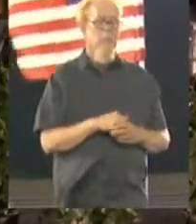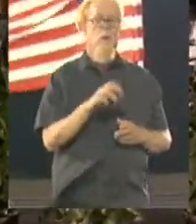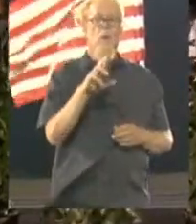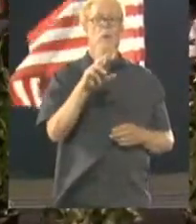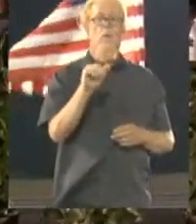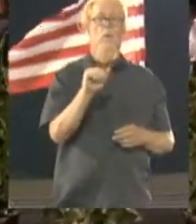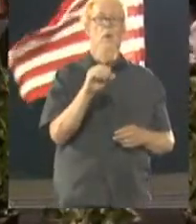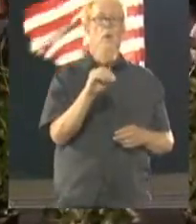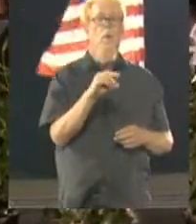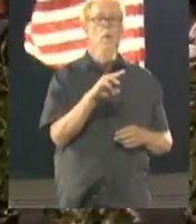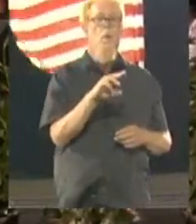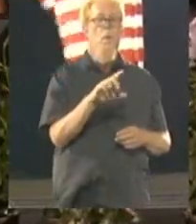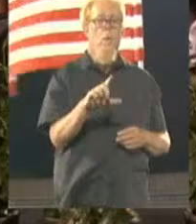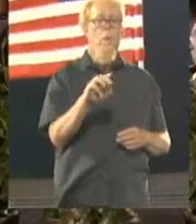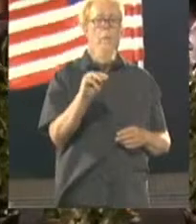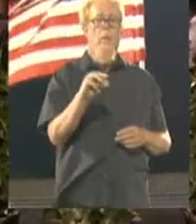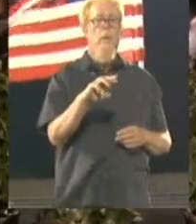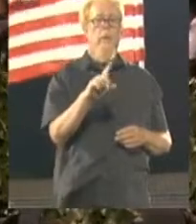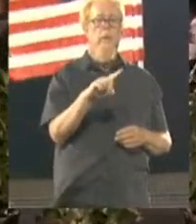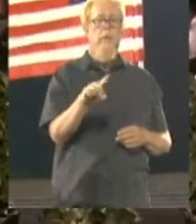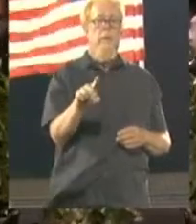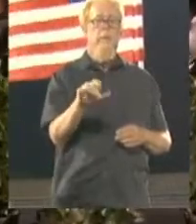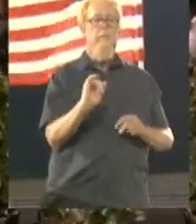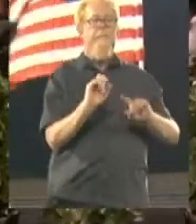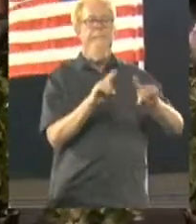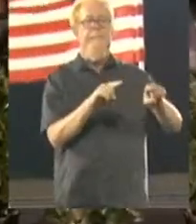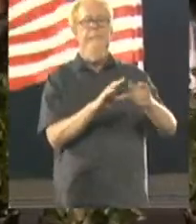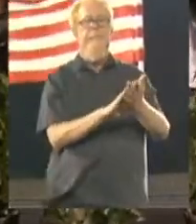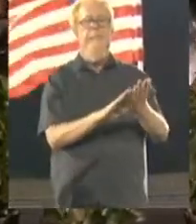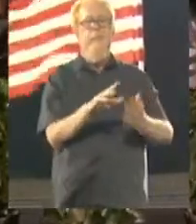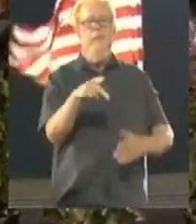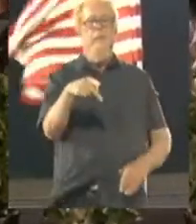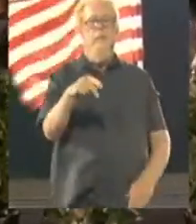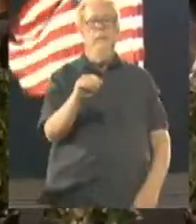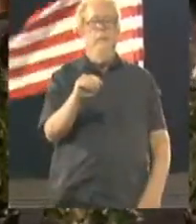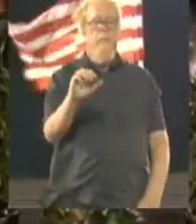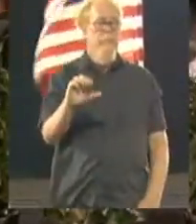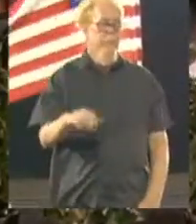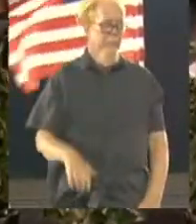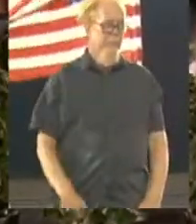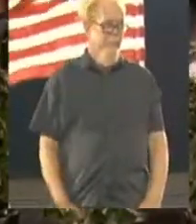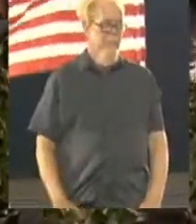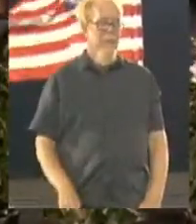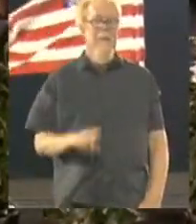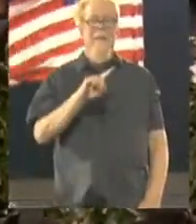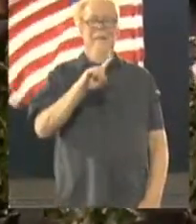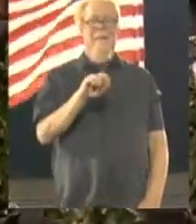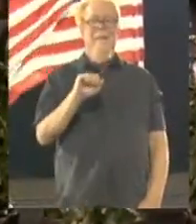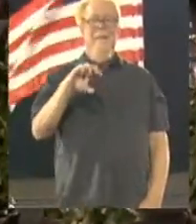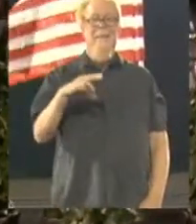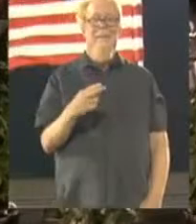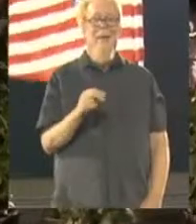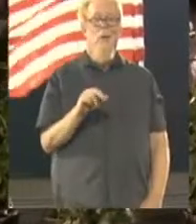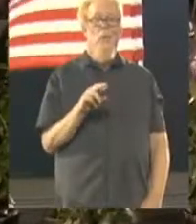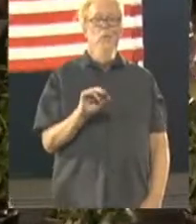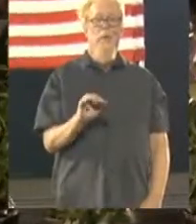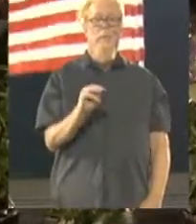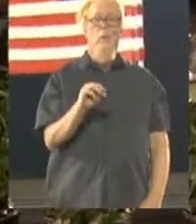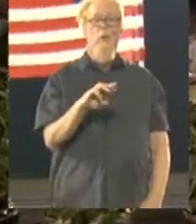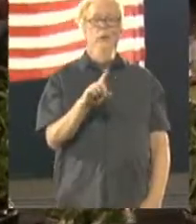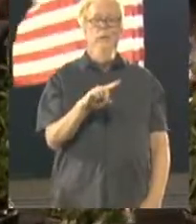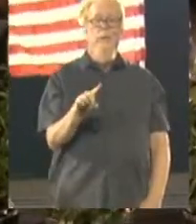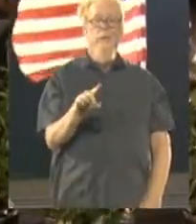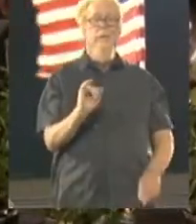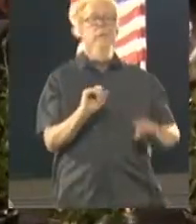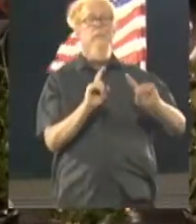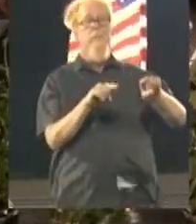Raul Martinez will be attending Palo Alto College. Zachary Martinez will be attending